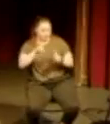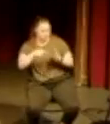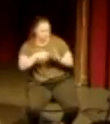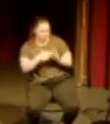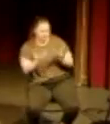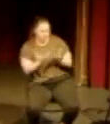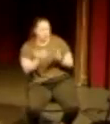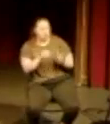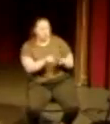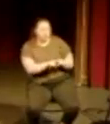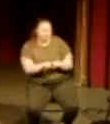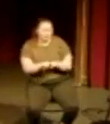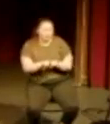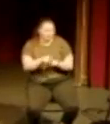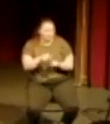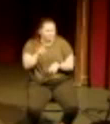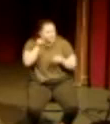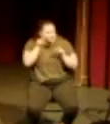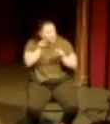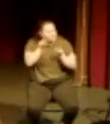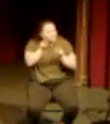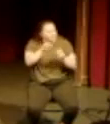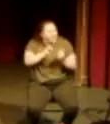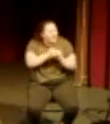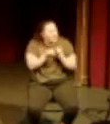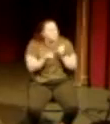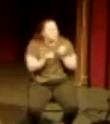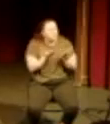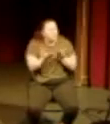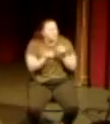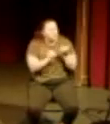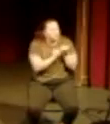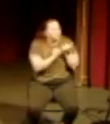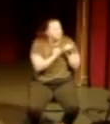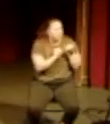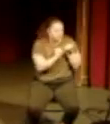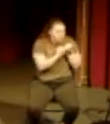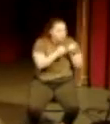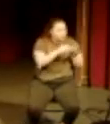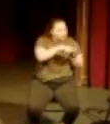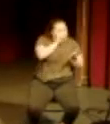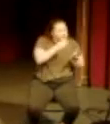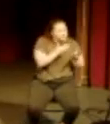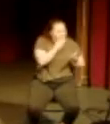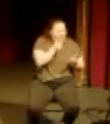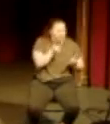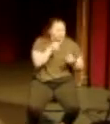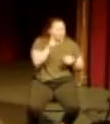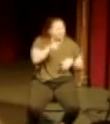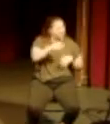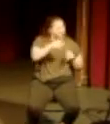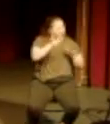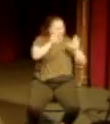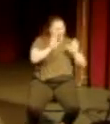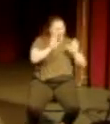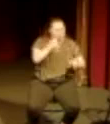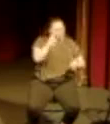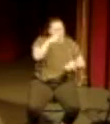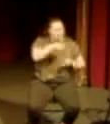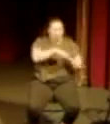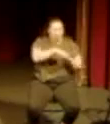looking forward to how we can serve students better right along Mooney Boulevard. Should be great, great for our